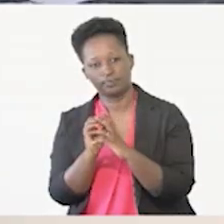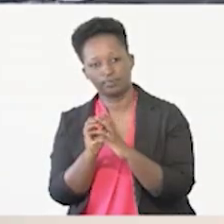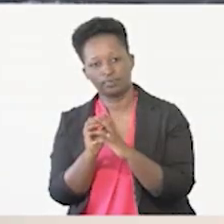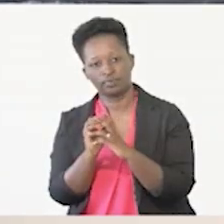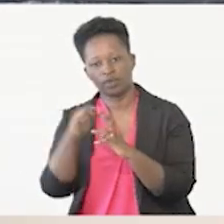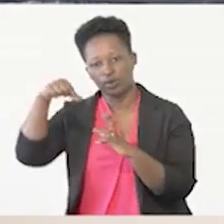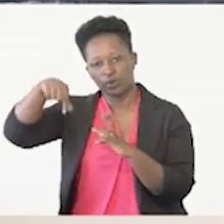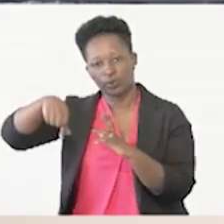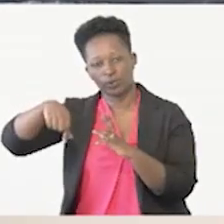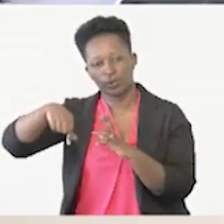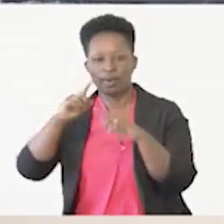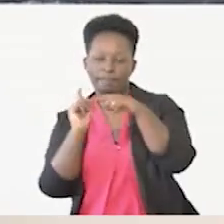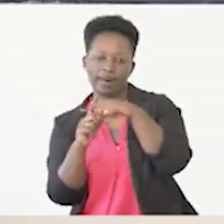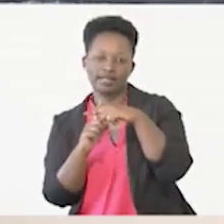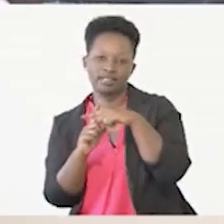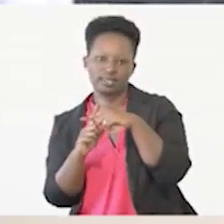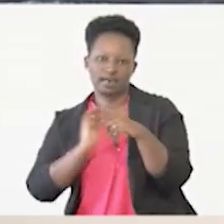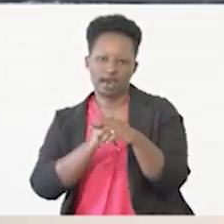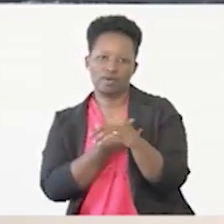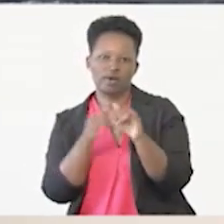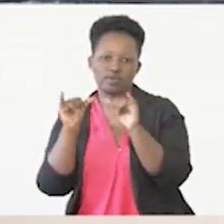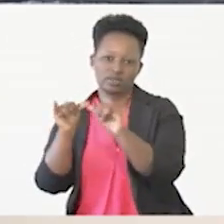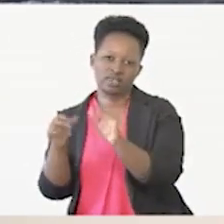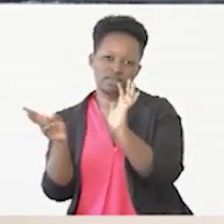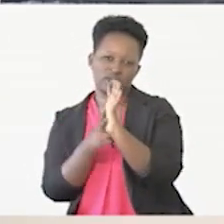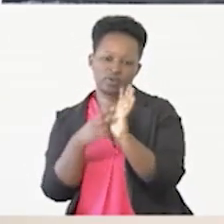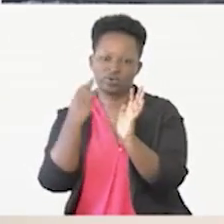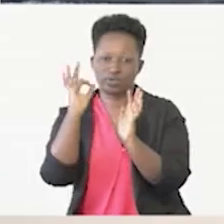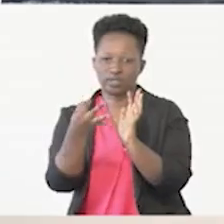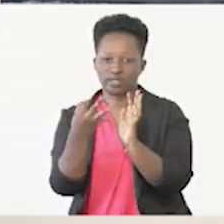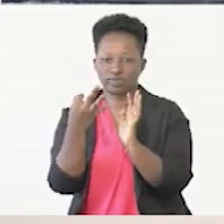then Q plus our constant, which is